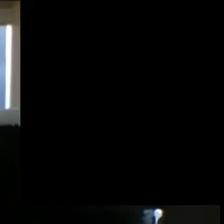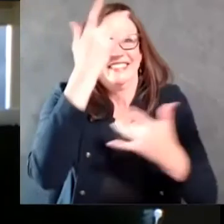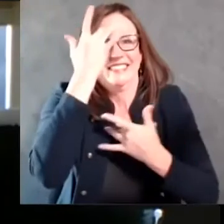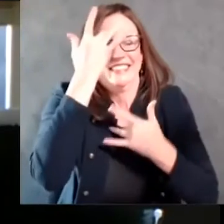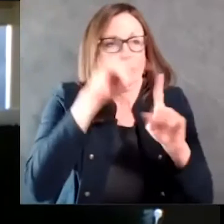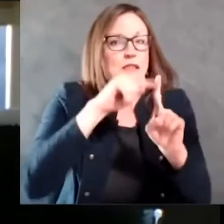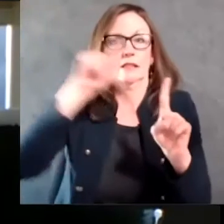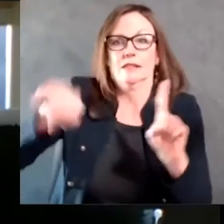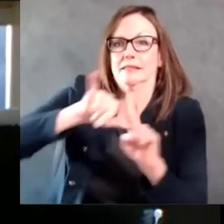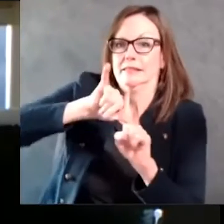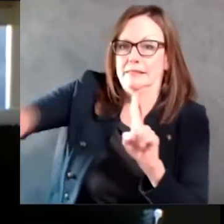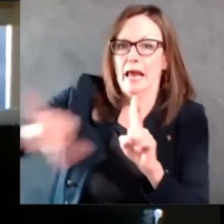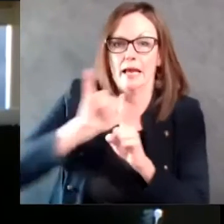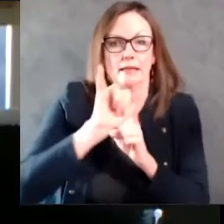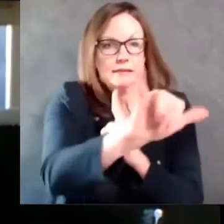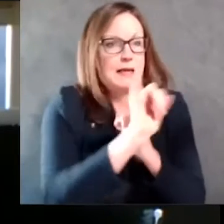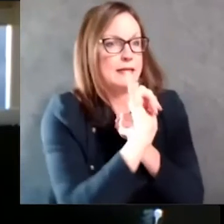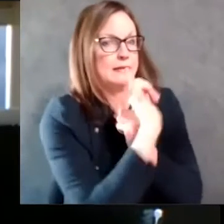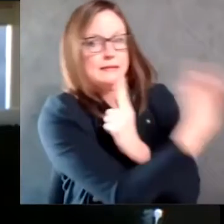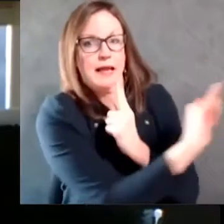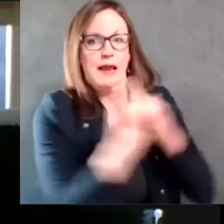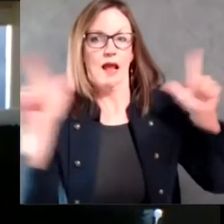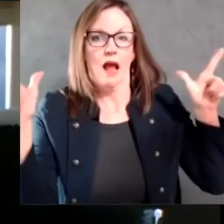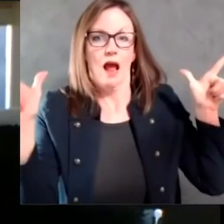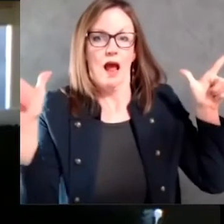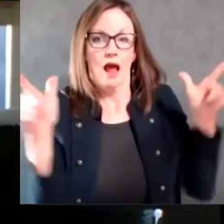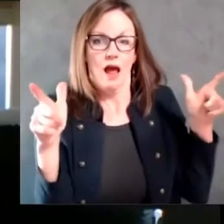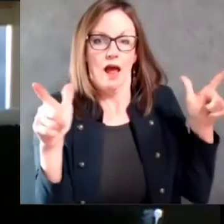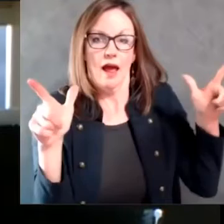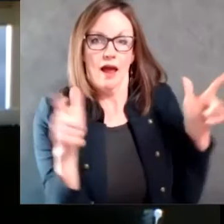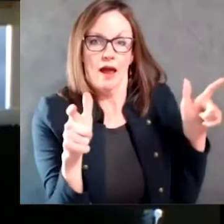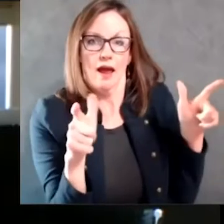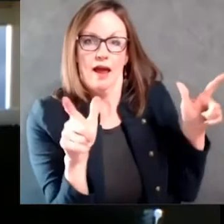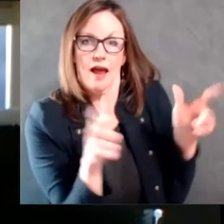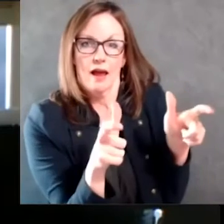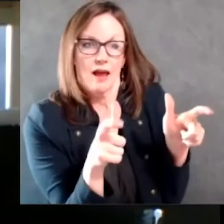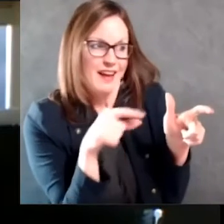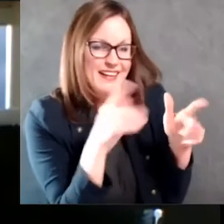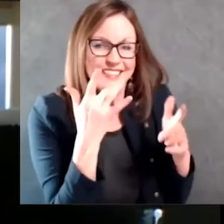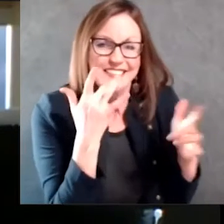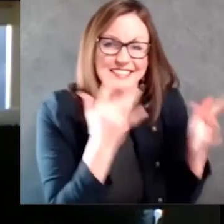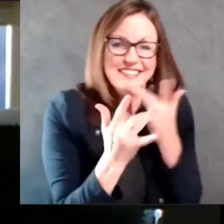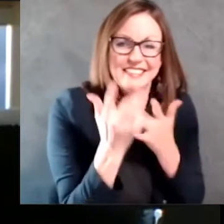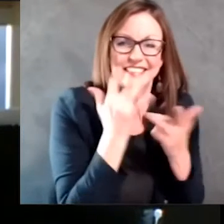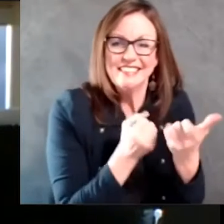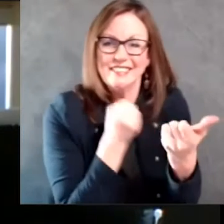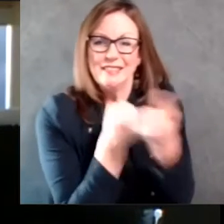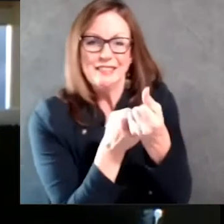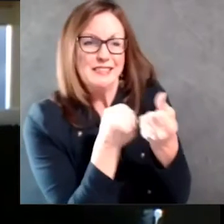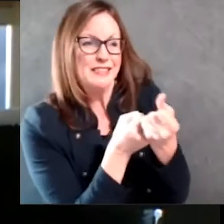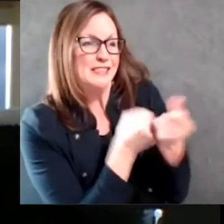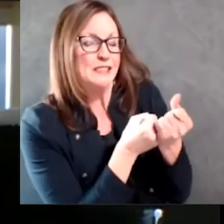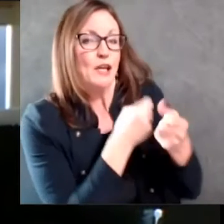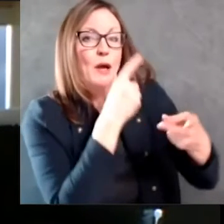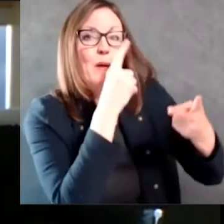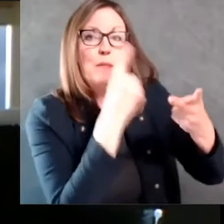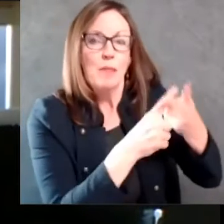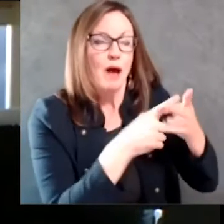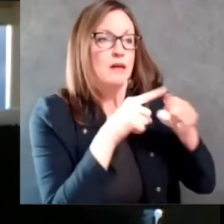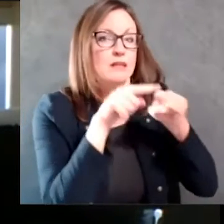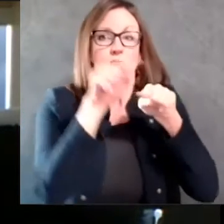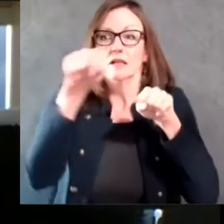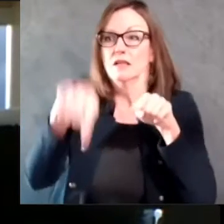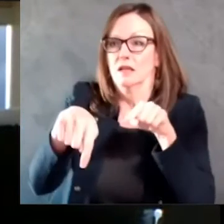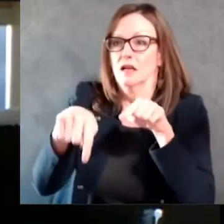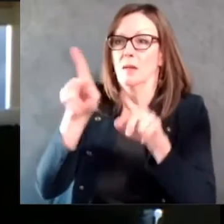work and take care of people. Why it is important is because it is not only that we have to ensure that